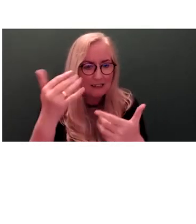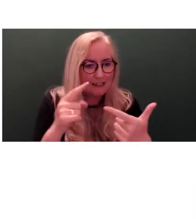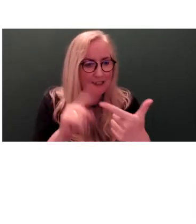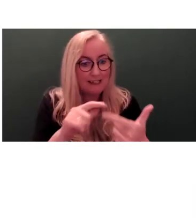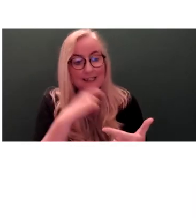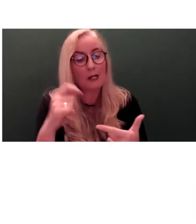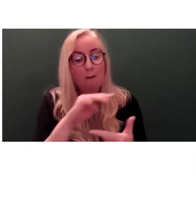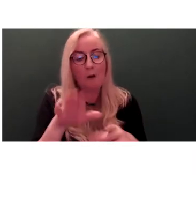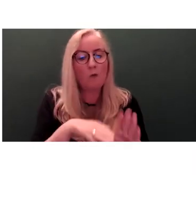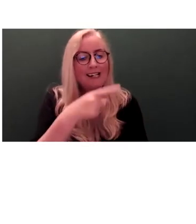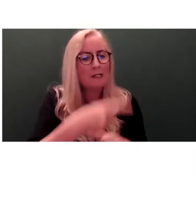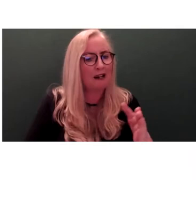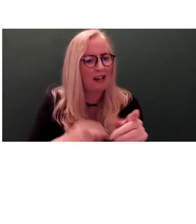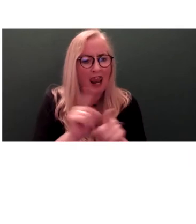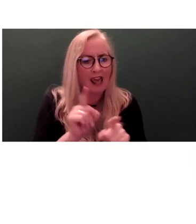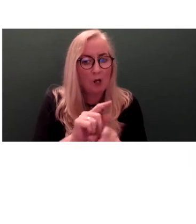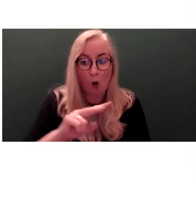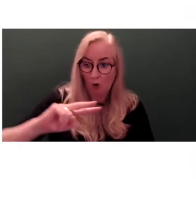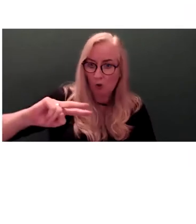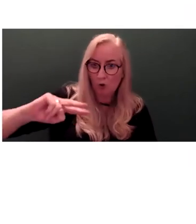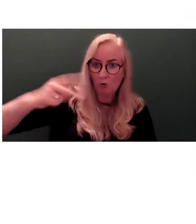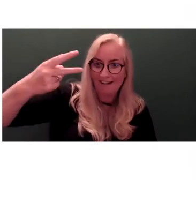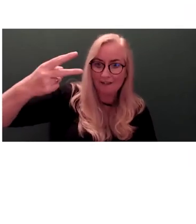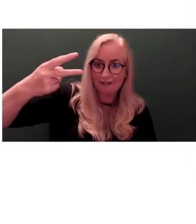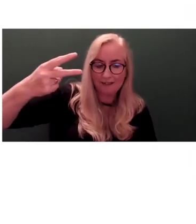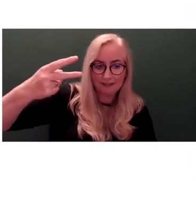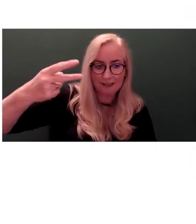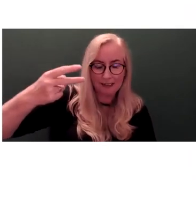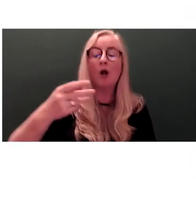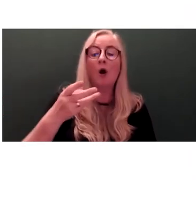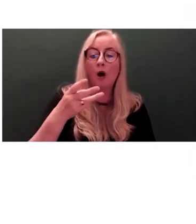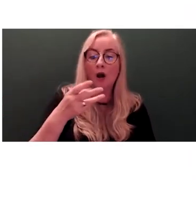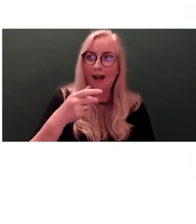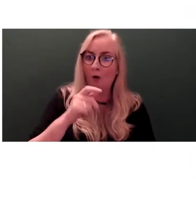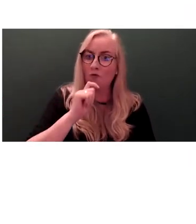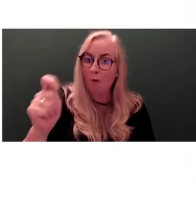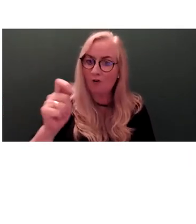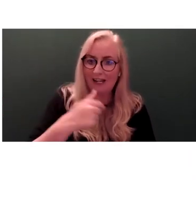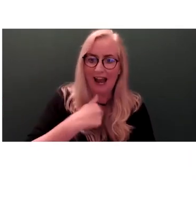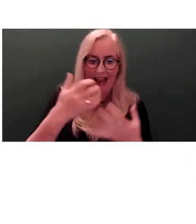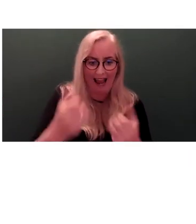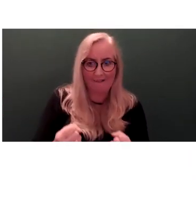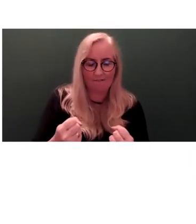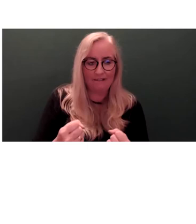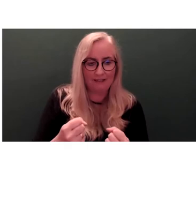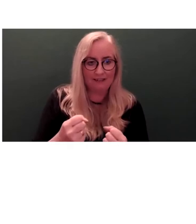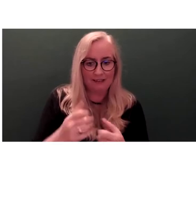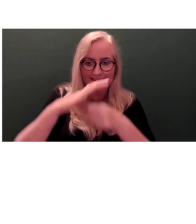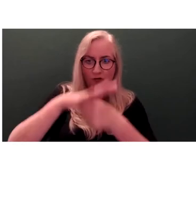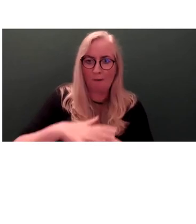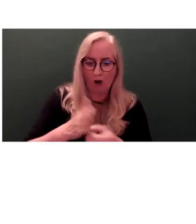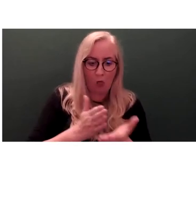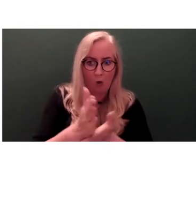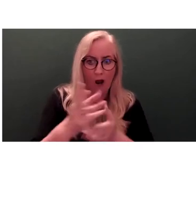with disabilities were something like twice as likely to report that they'd been victims of discrimination, either in seeking work or indeed in